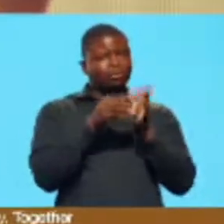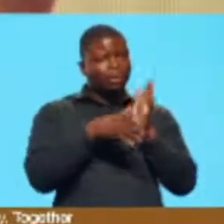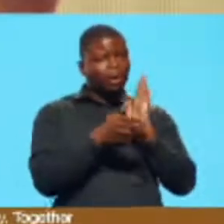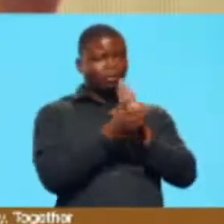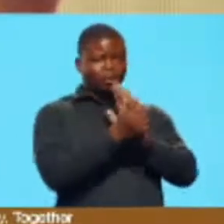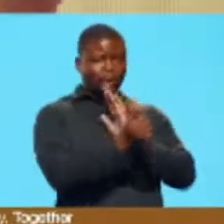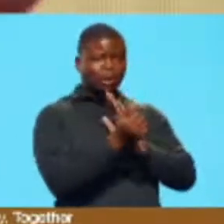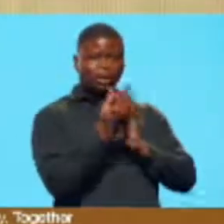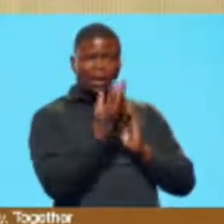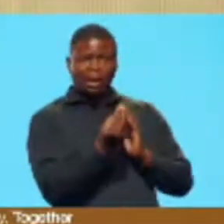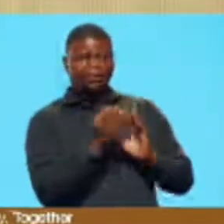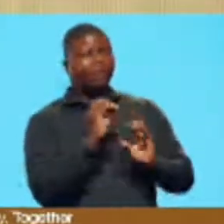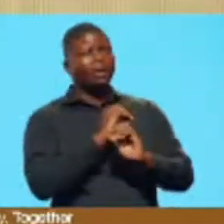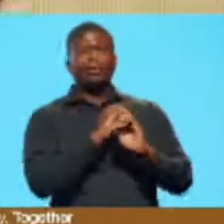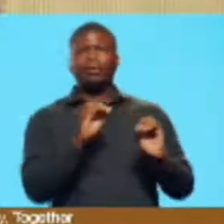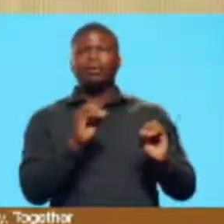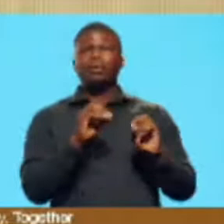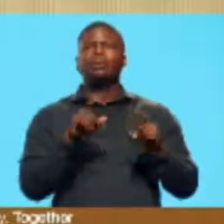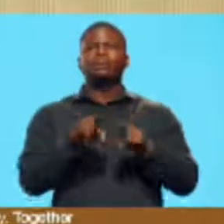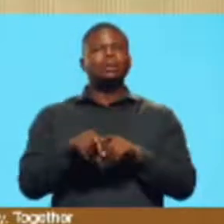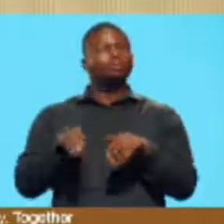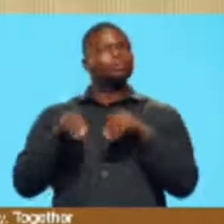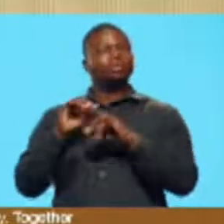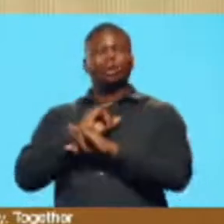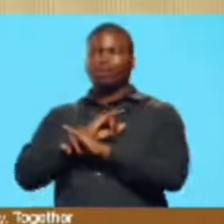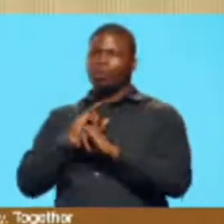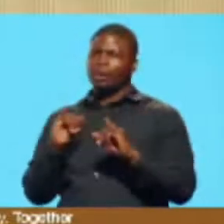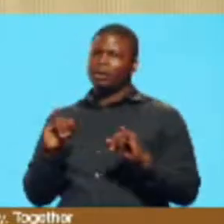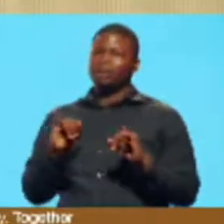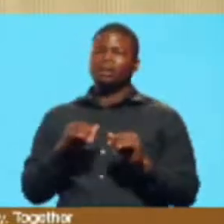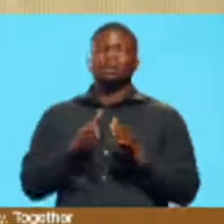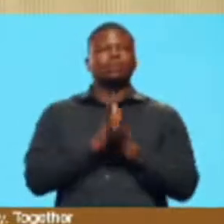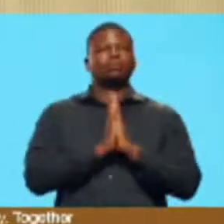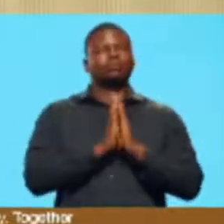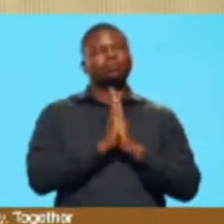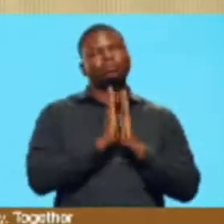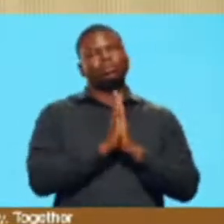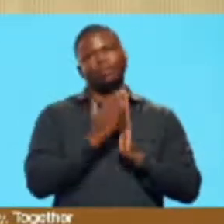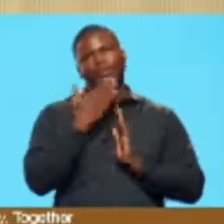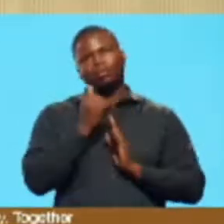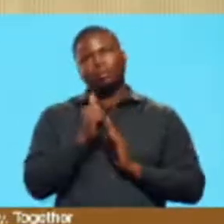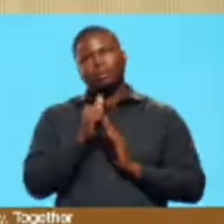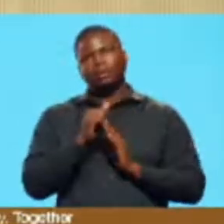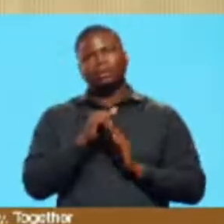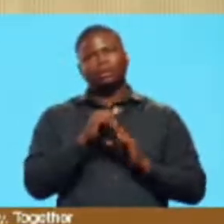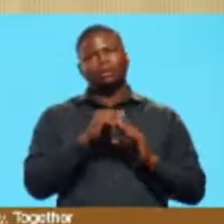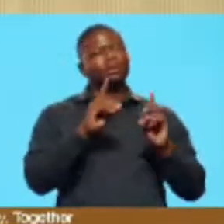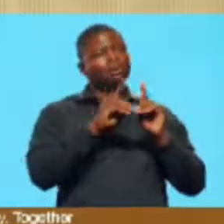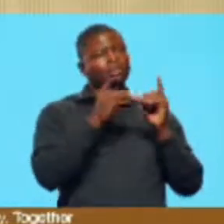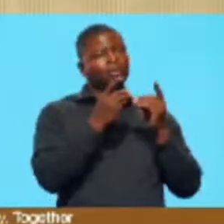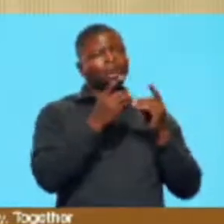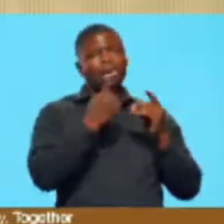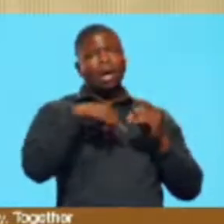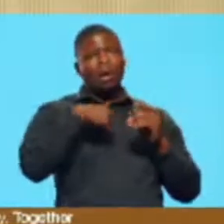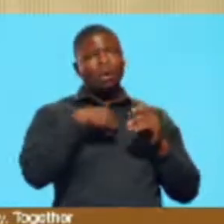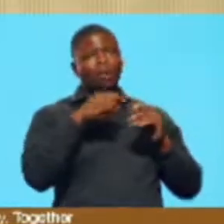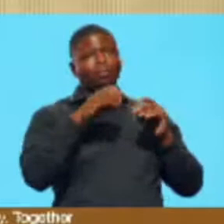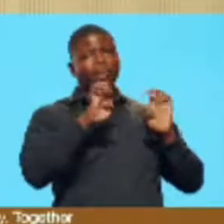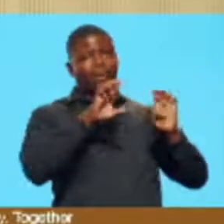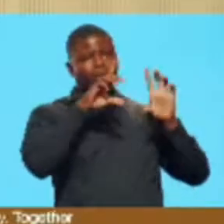the unemployment goes high as well. So our education system needs to be